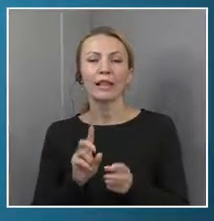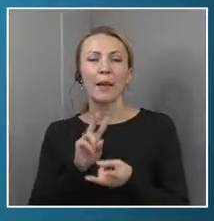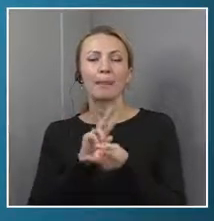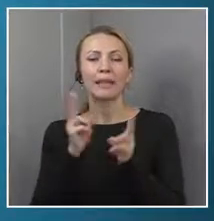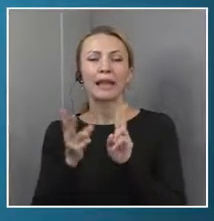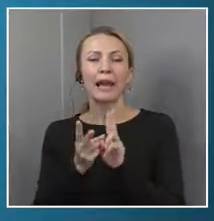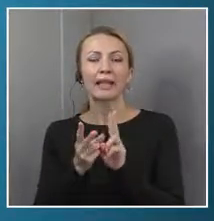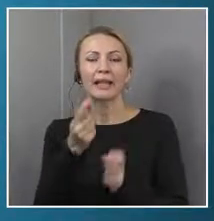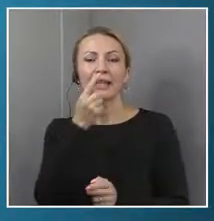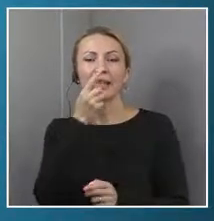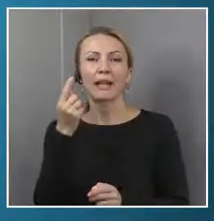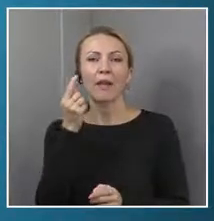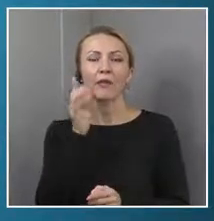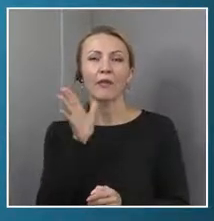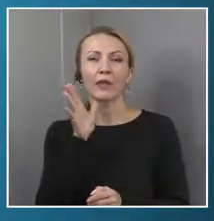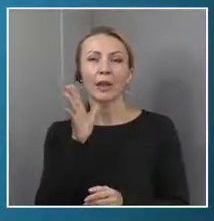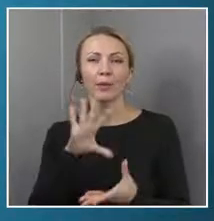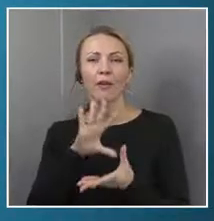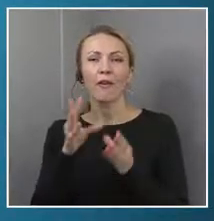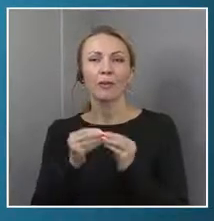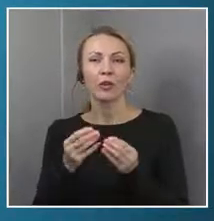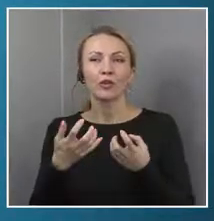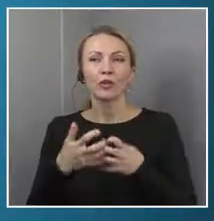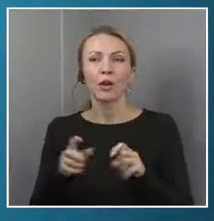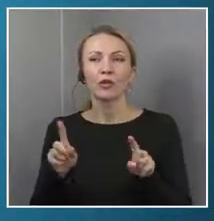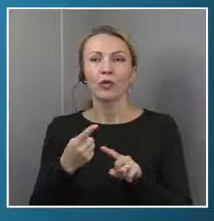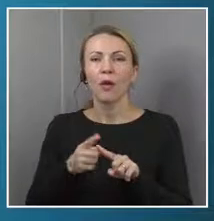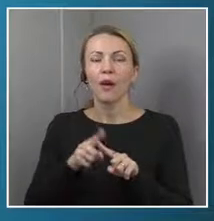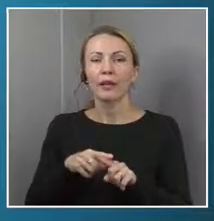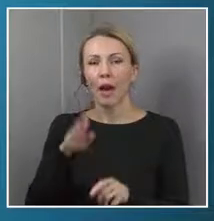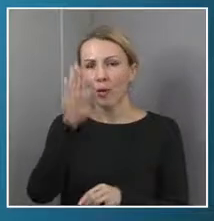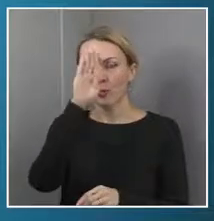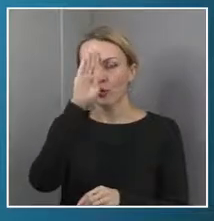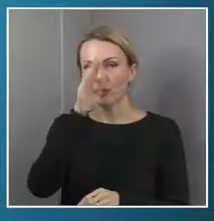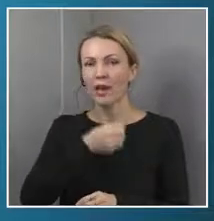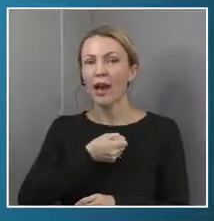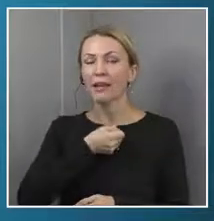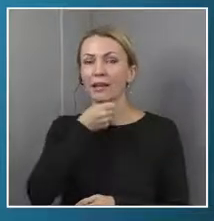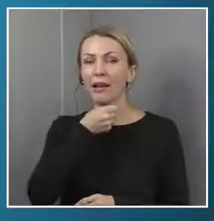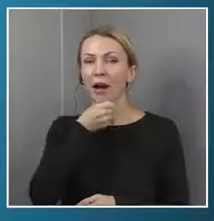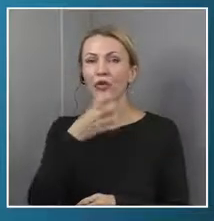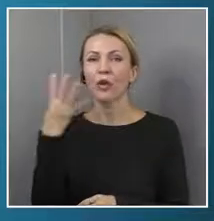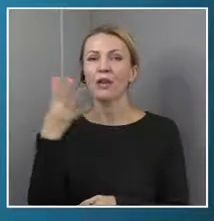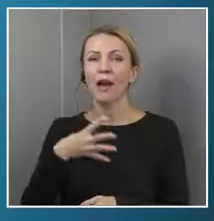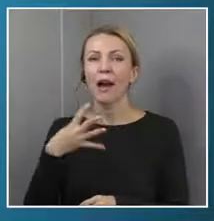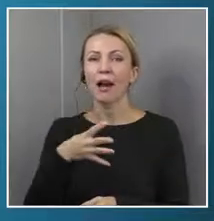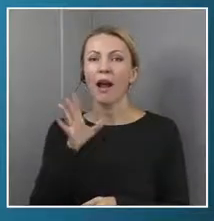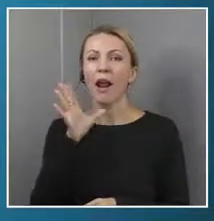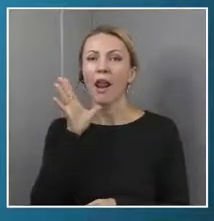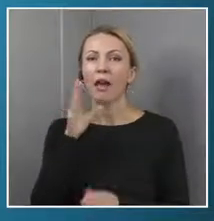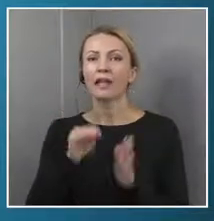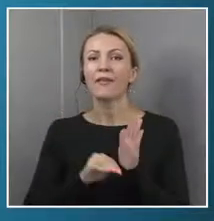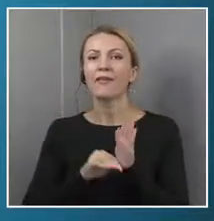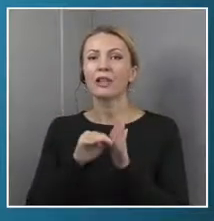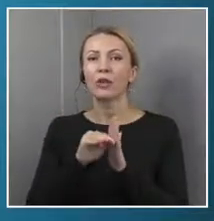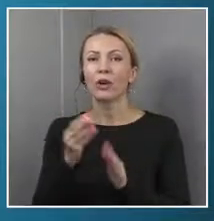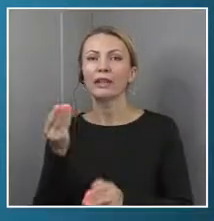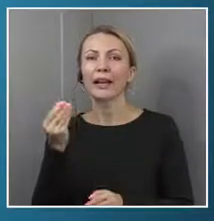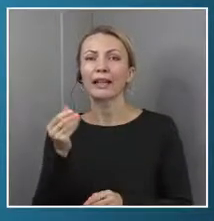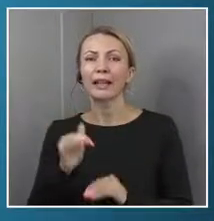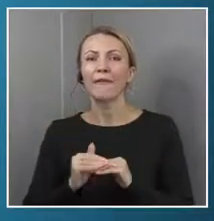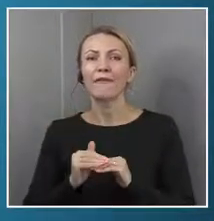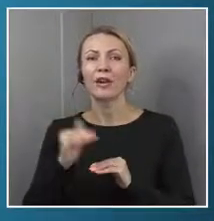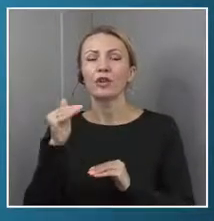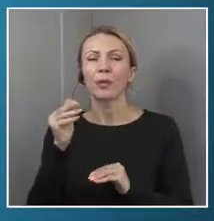collectors of the 21st century. Until recently, it was believed that collectors are male, older than